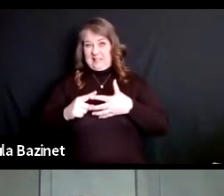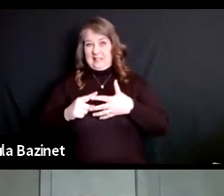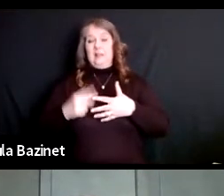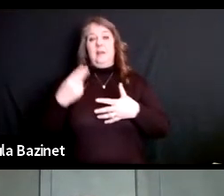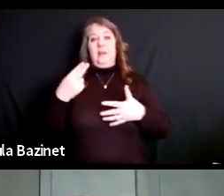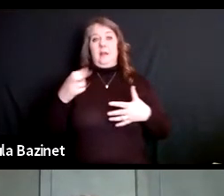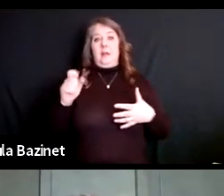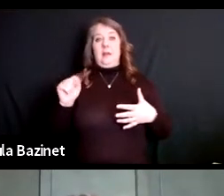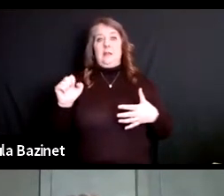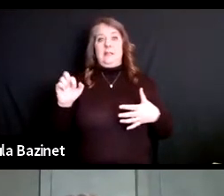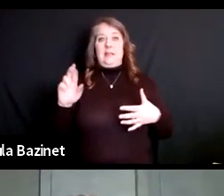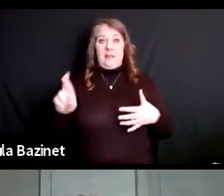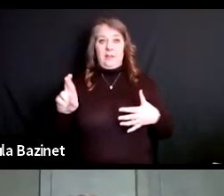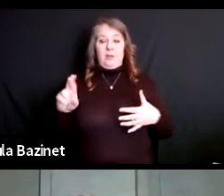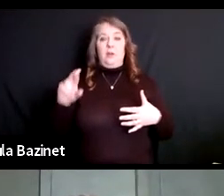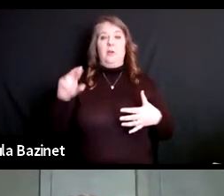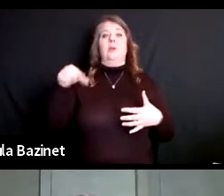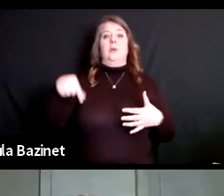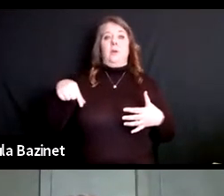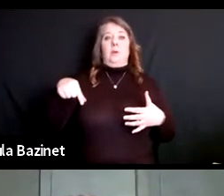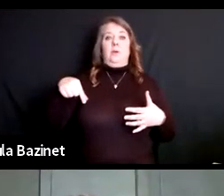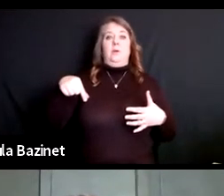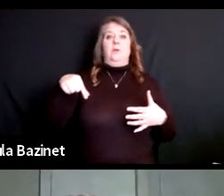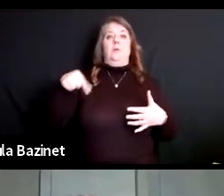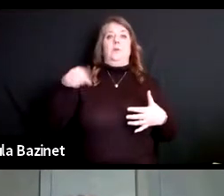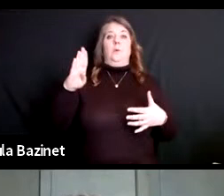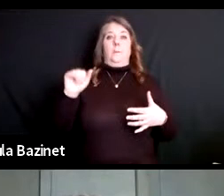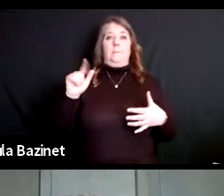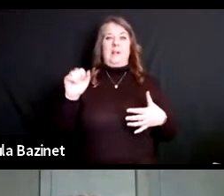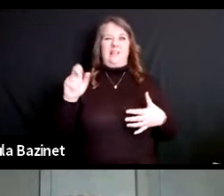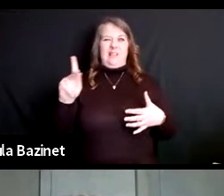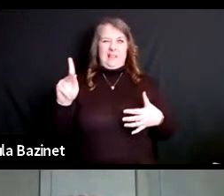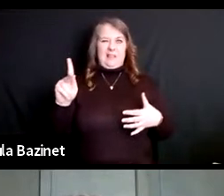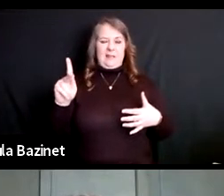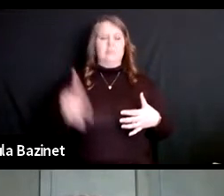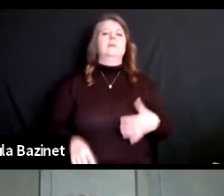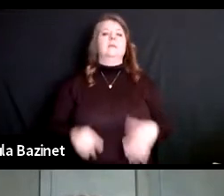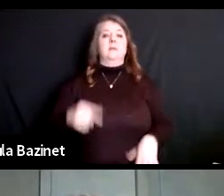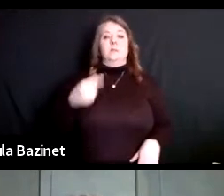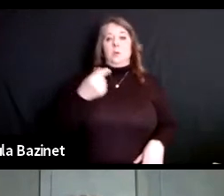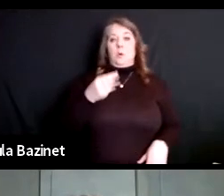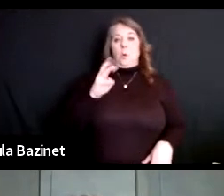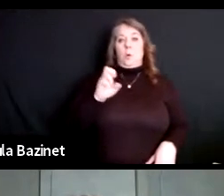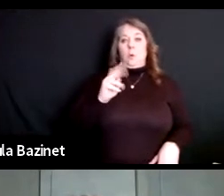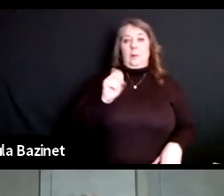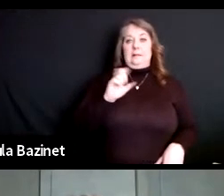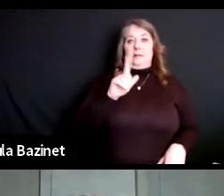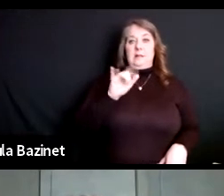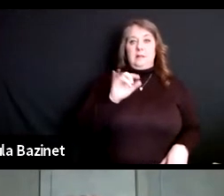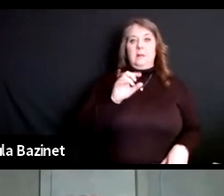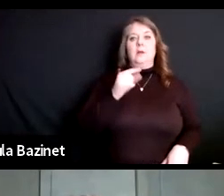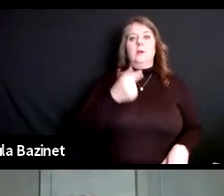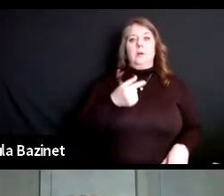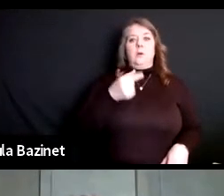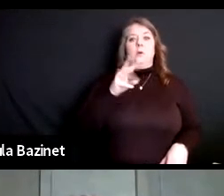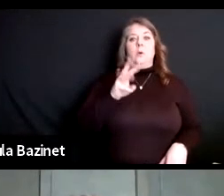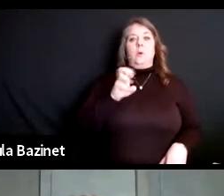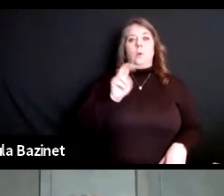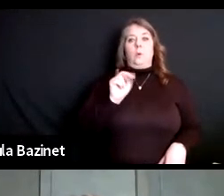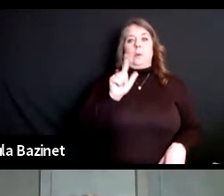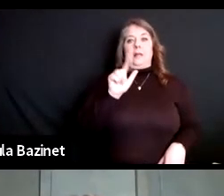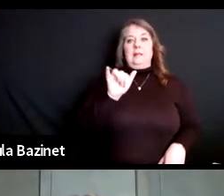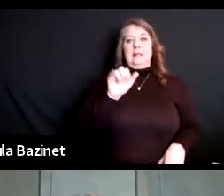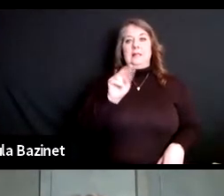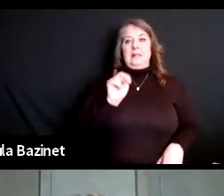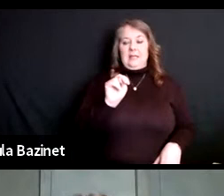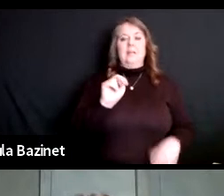Heather Kubalik. All right, so Gwendolyn, your microphone has been enabled.